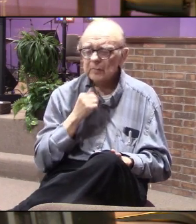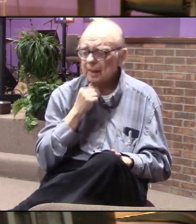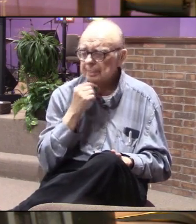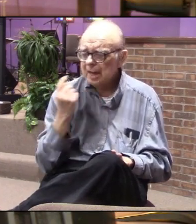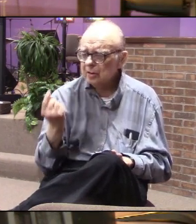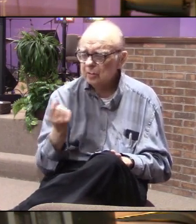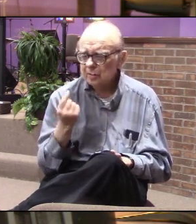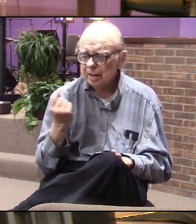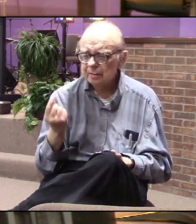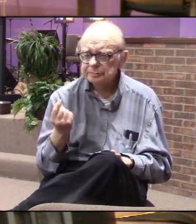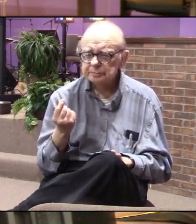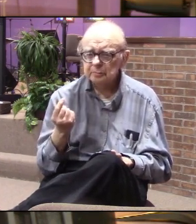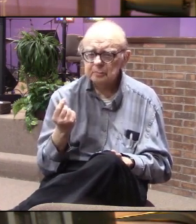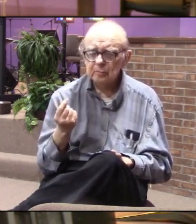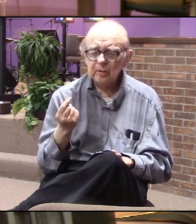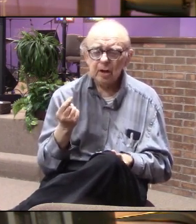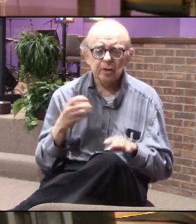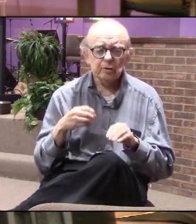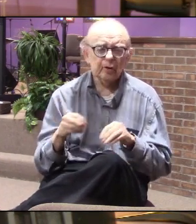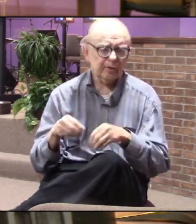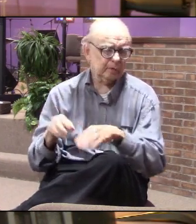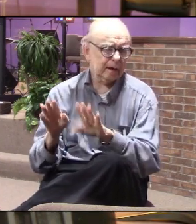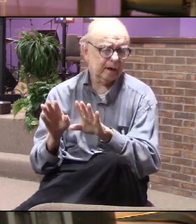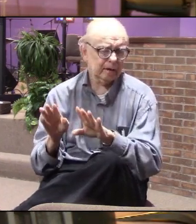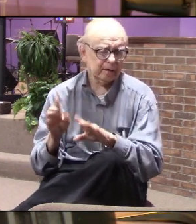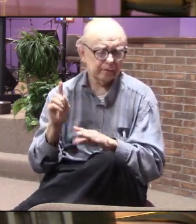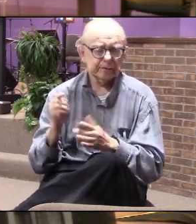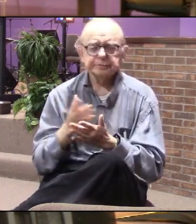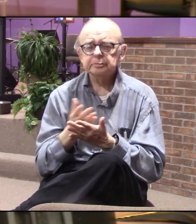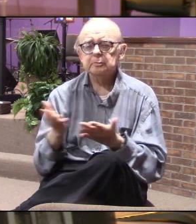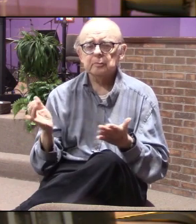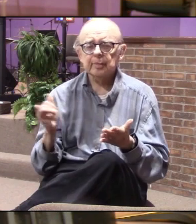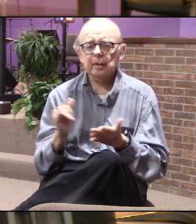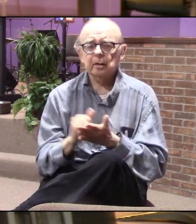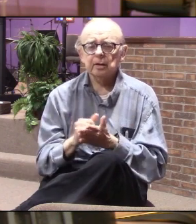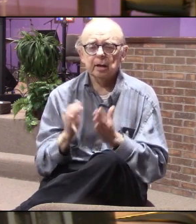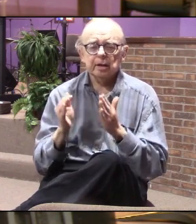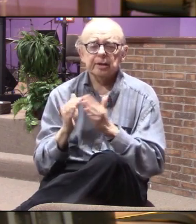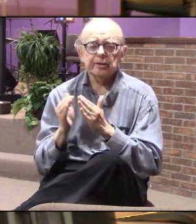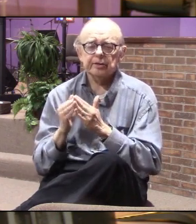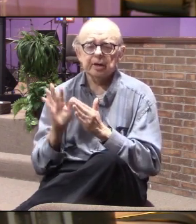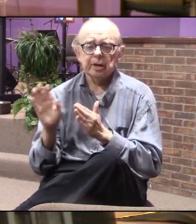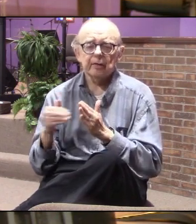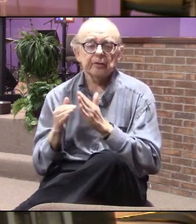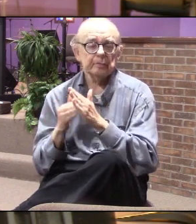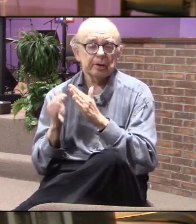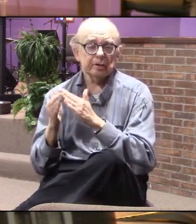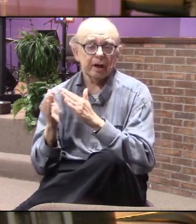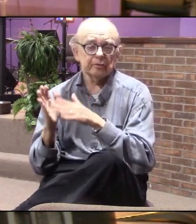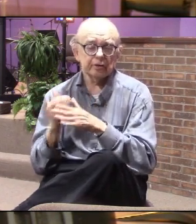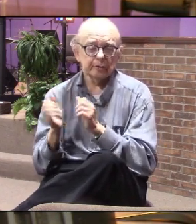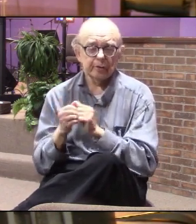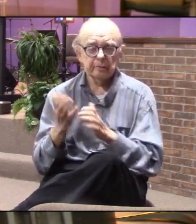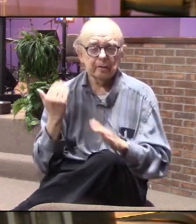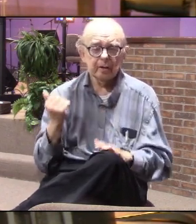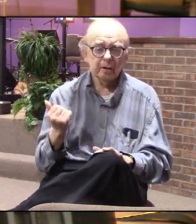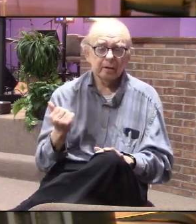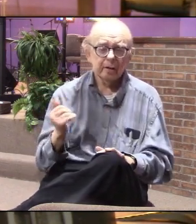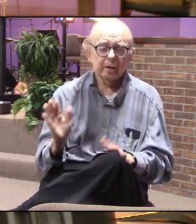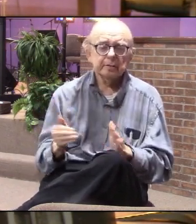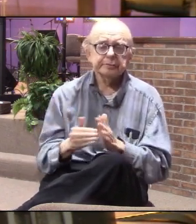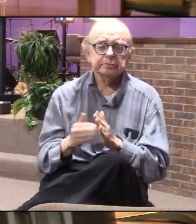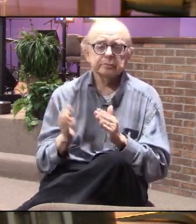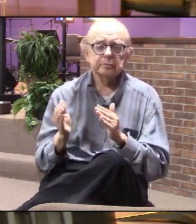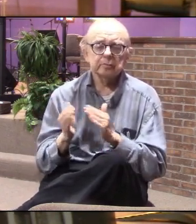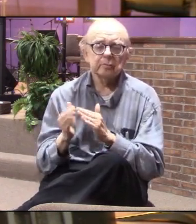just to move away. One of the things in the city of Middletown, I think I've shared with you, the city of